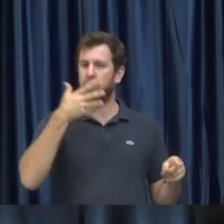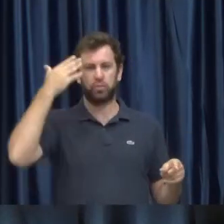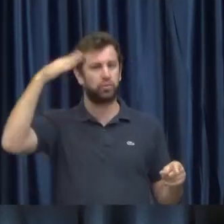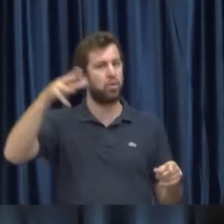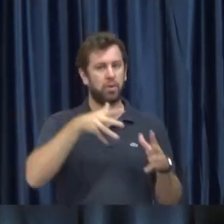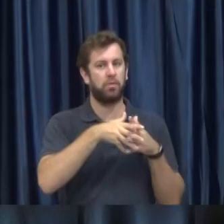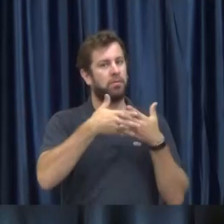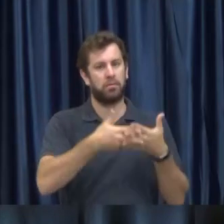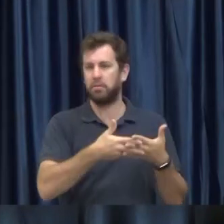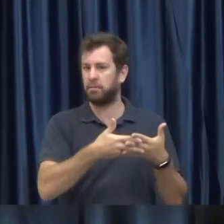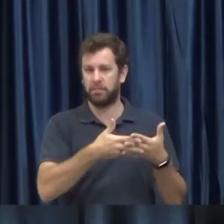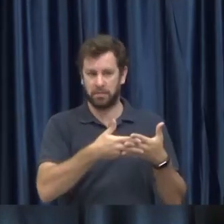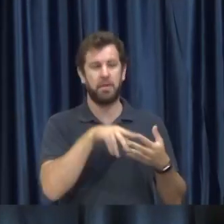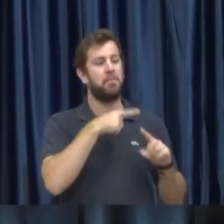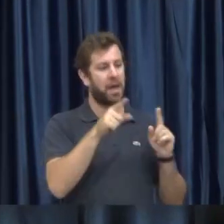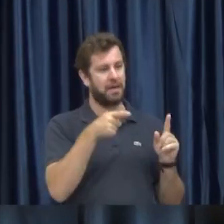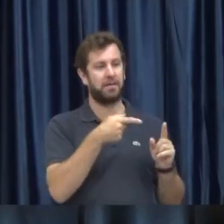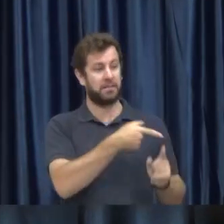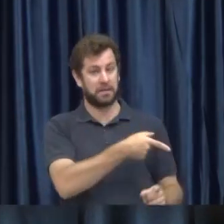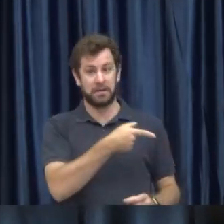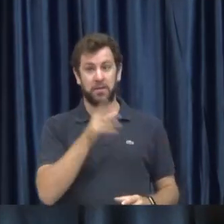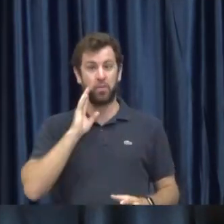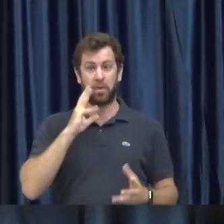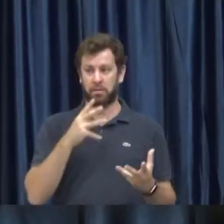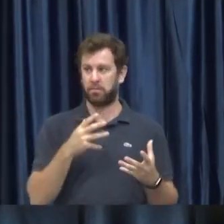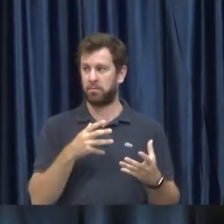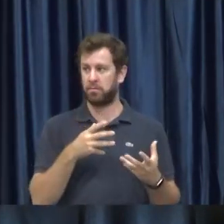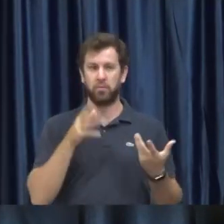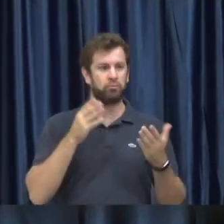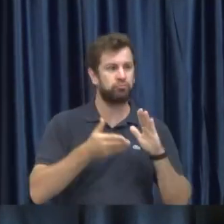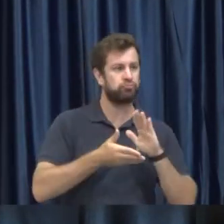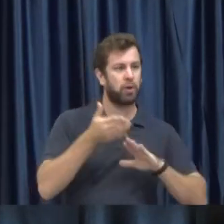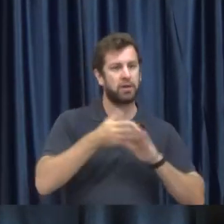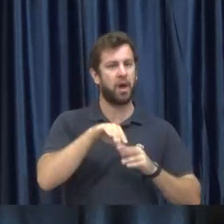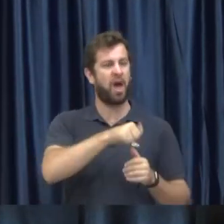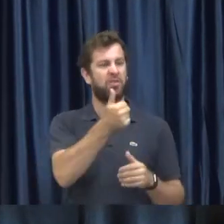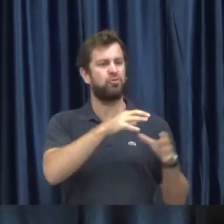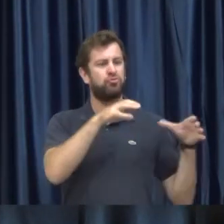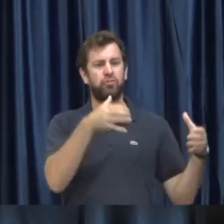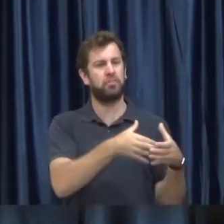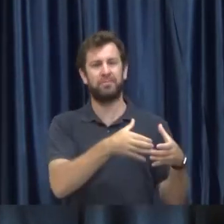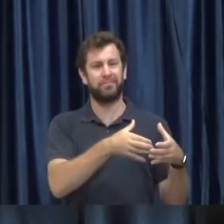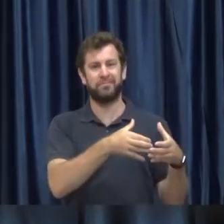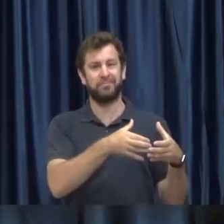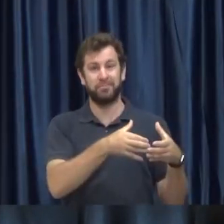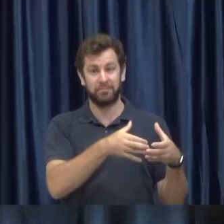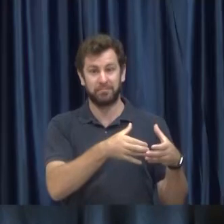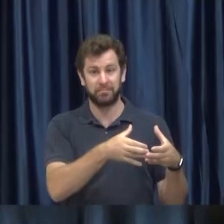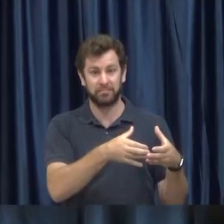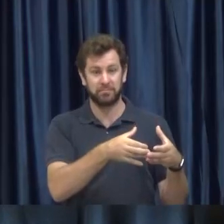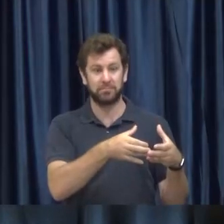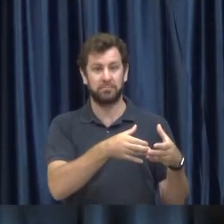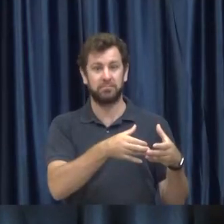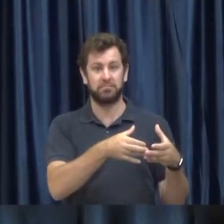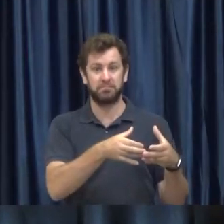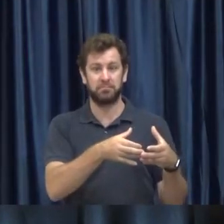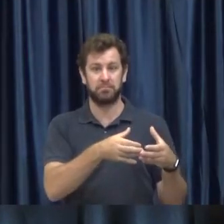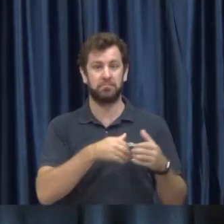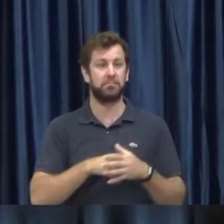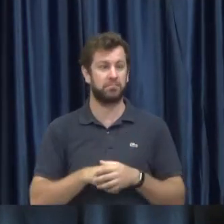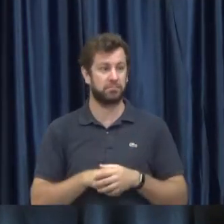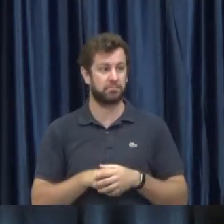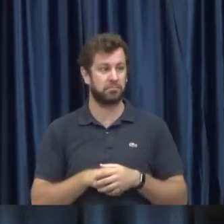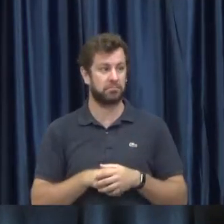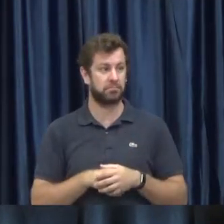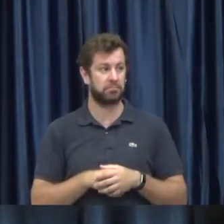What did Khalid do? Did he form his own group, Hizb Khalid? Or Tariqa Khalidiyah? Did